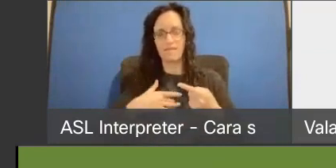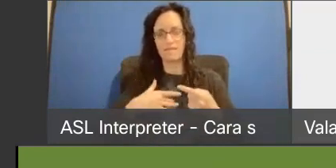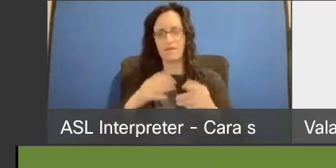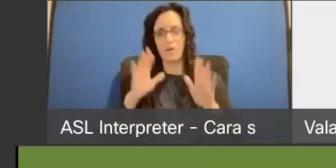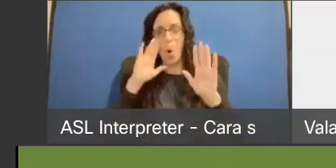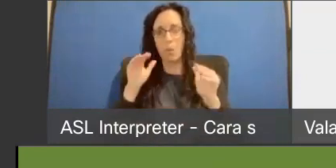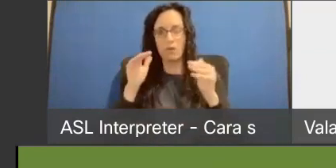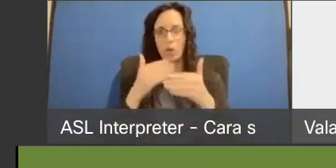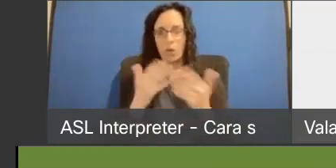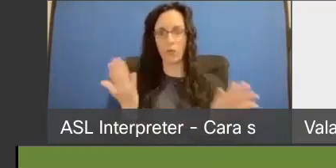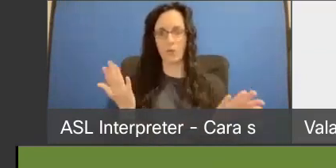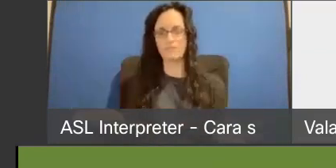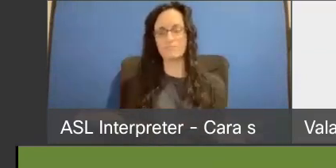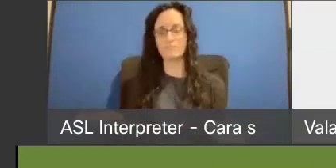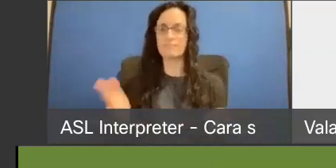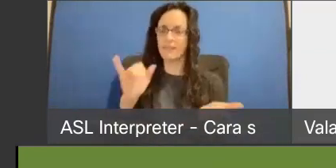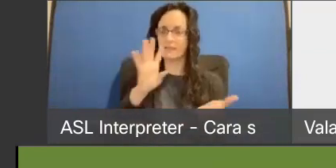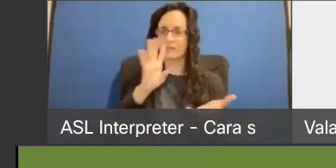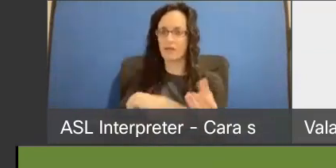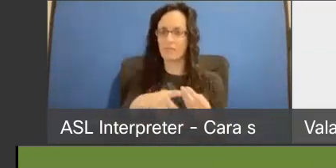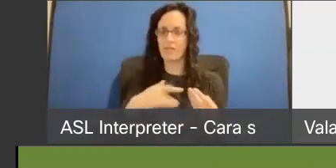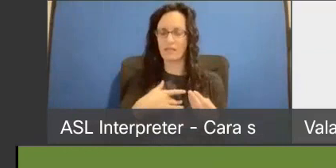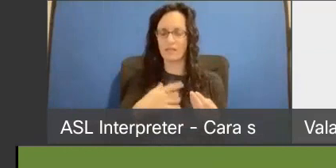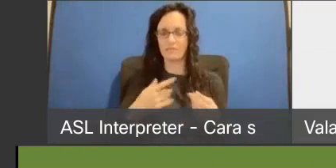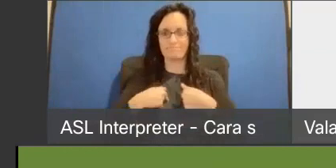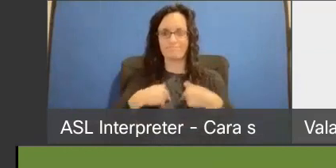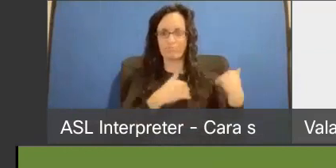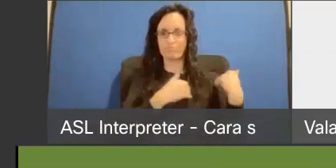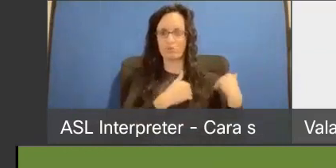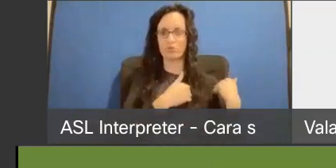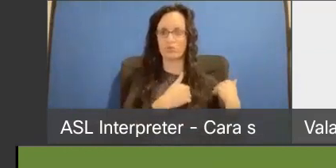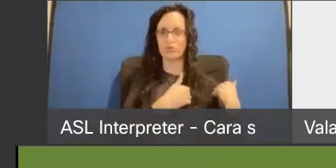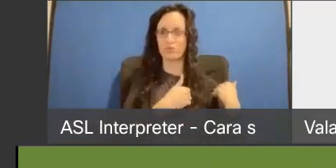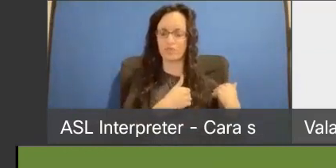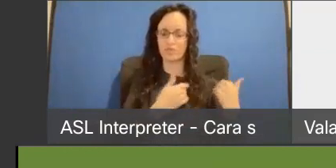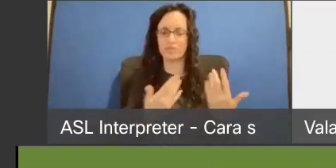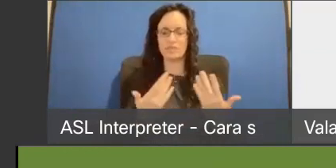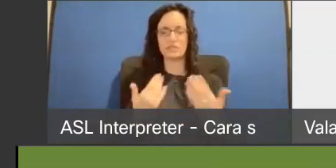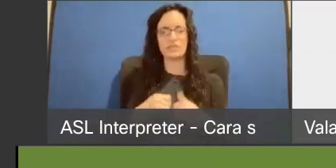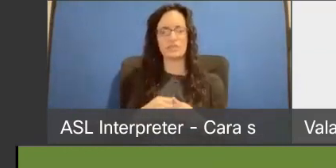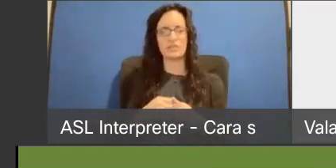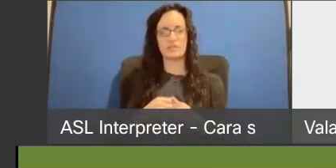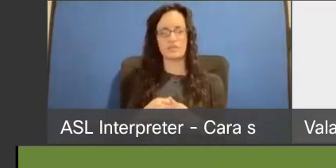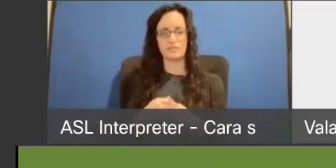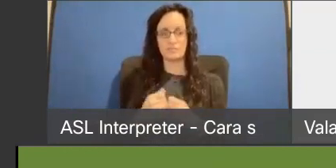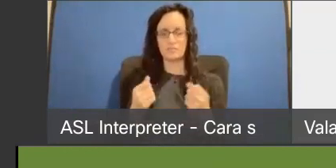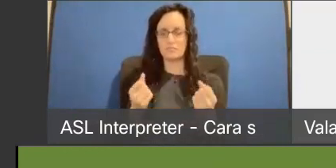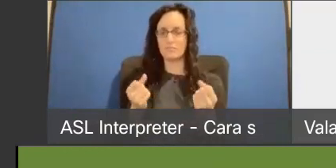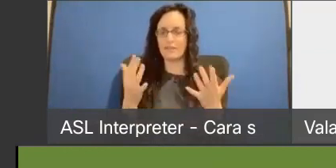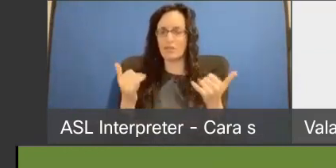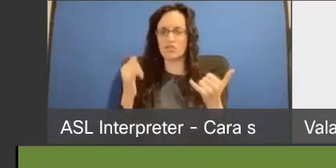things that you were just talking about, right? This sense of being a burden. You'll see that's an essential feature of some current theories about suicide.